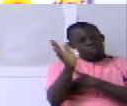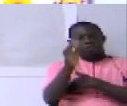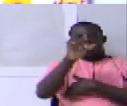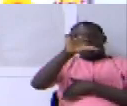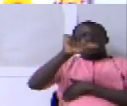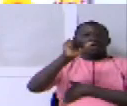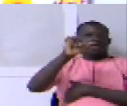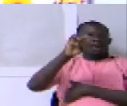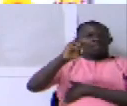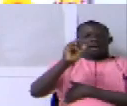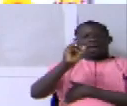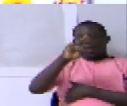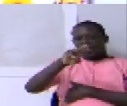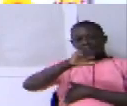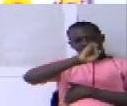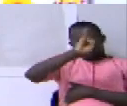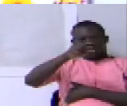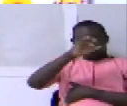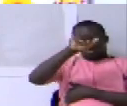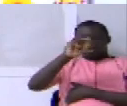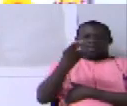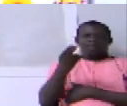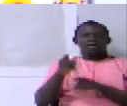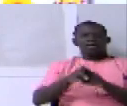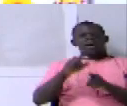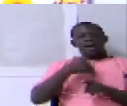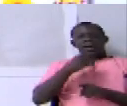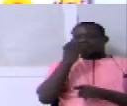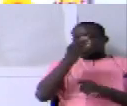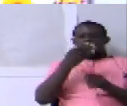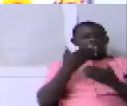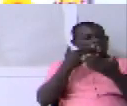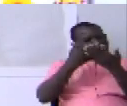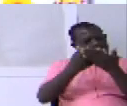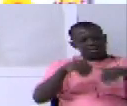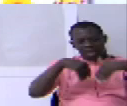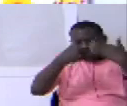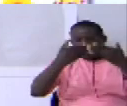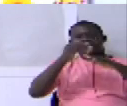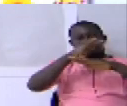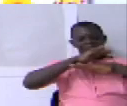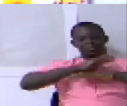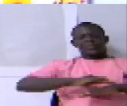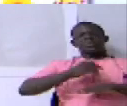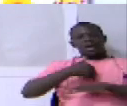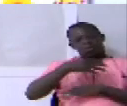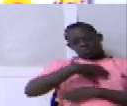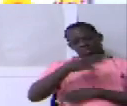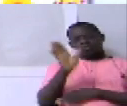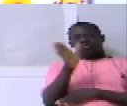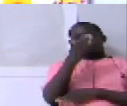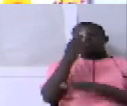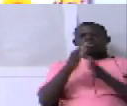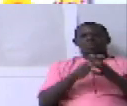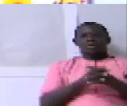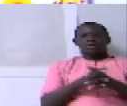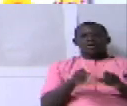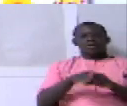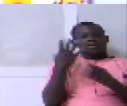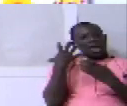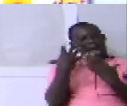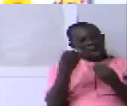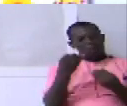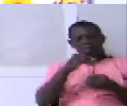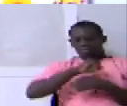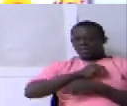do kumande nkae Lamin Jah la bundaile. I said, give him rest, I'm going. Nkae adahandi afonyondi ntekatale. That's how I